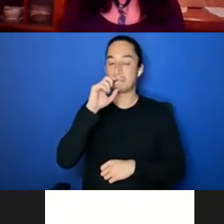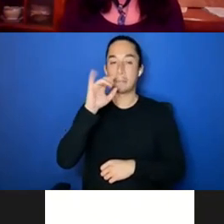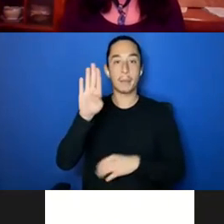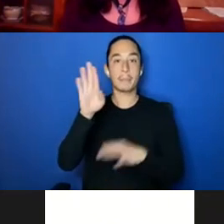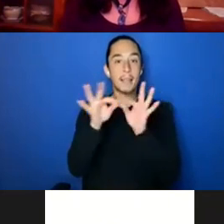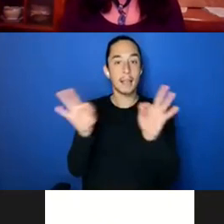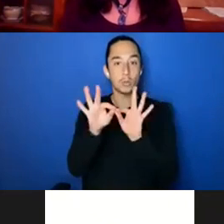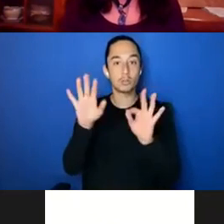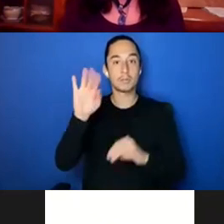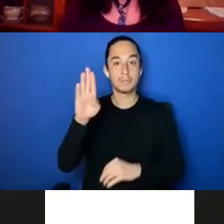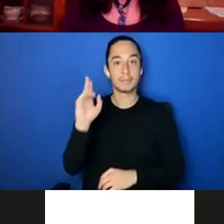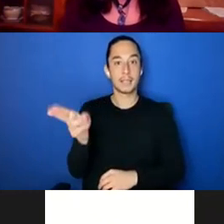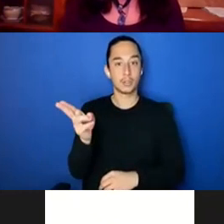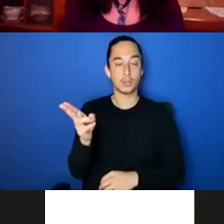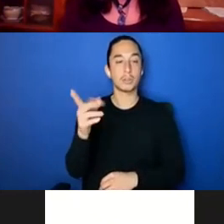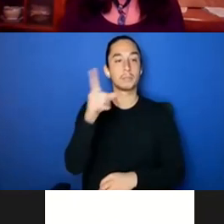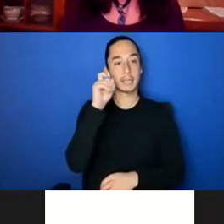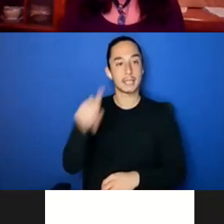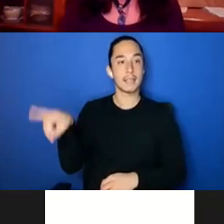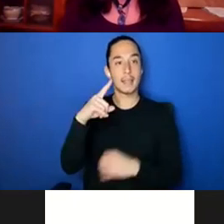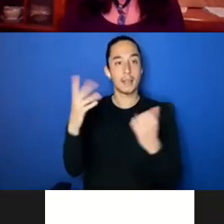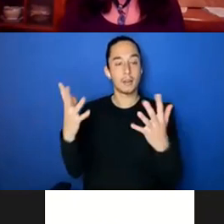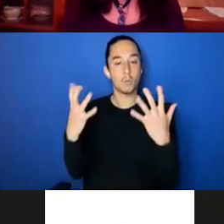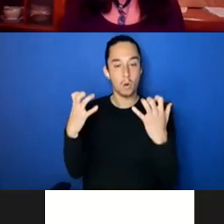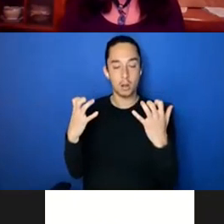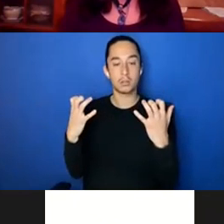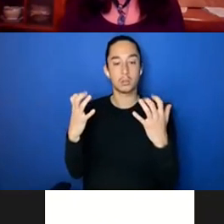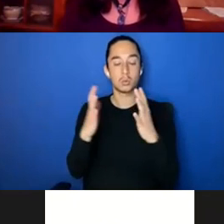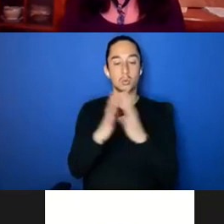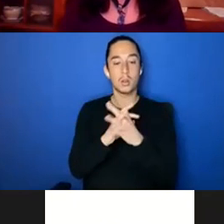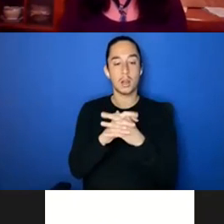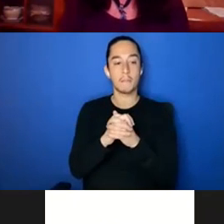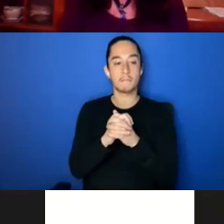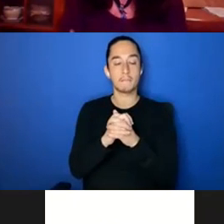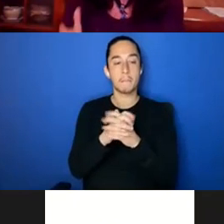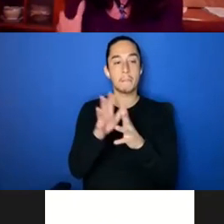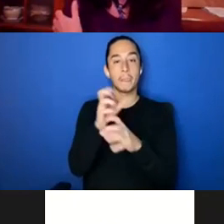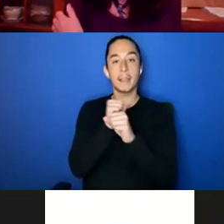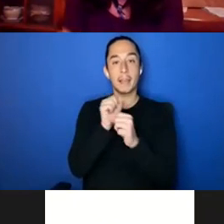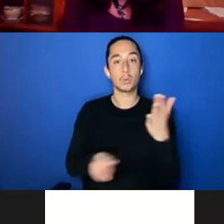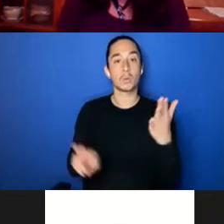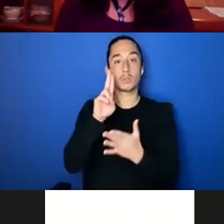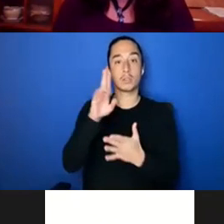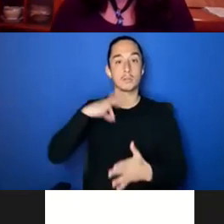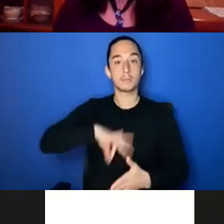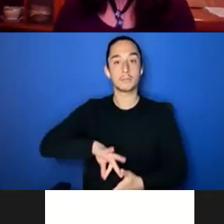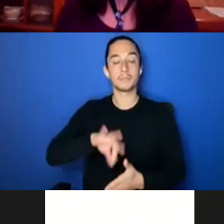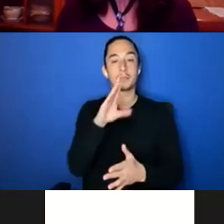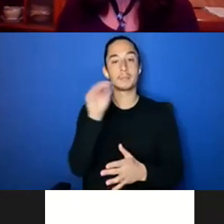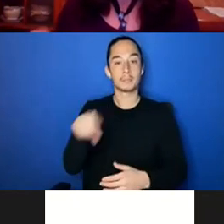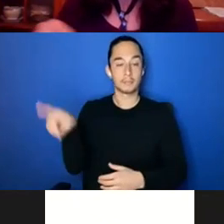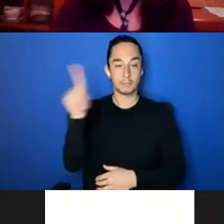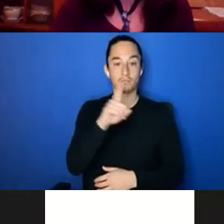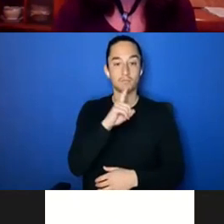IB history because they want to get university units, and they're